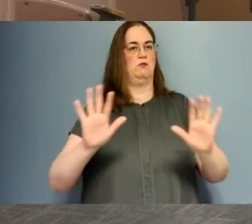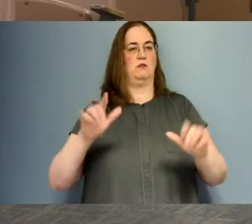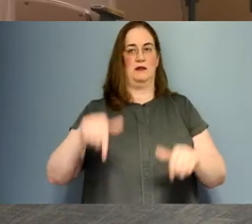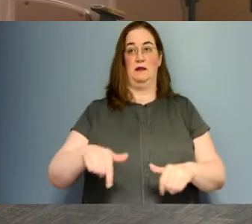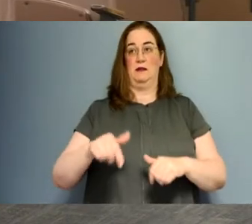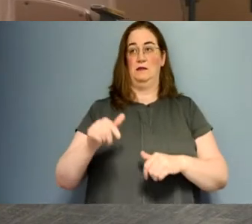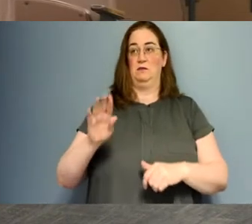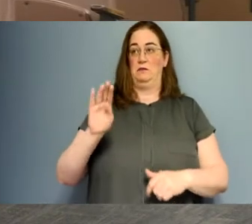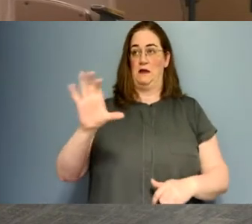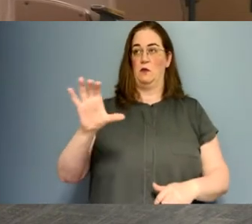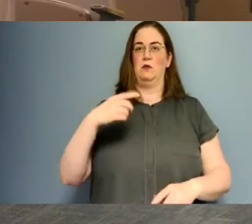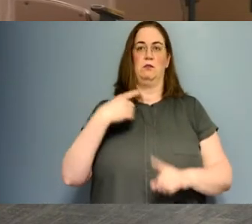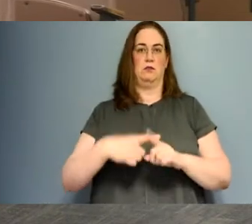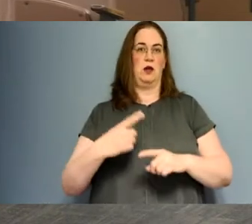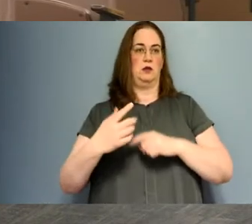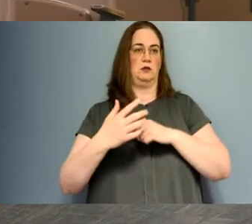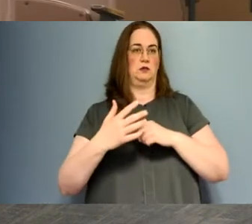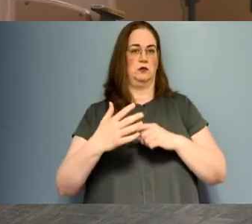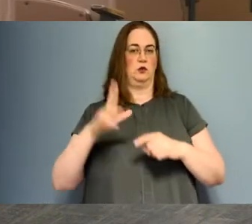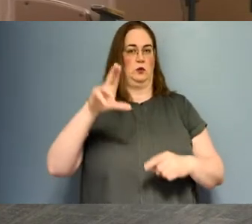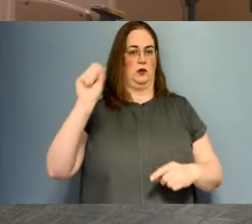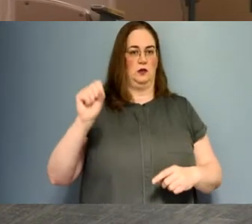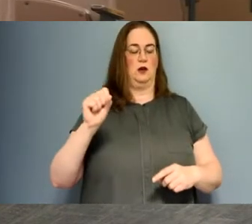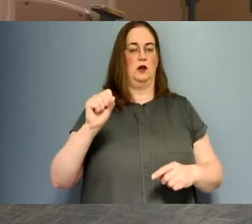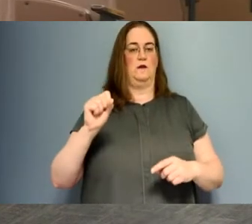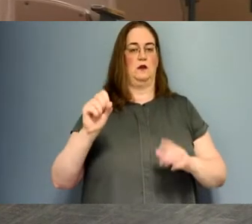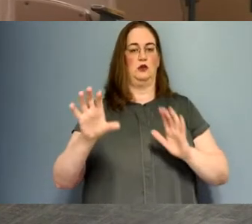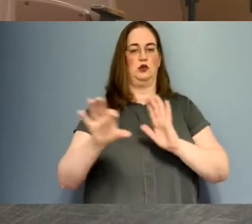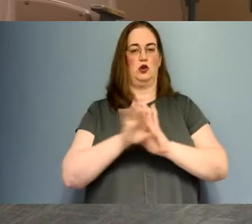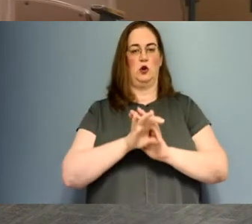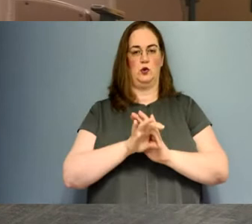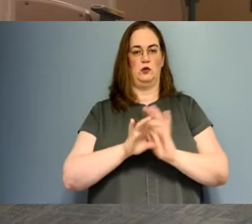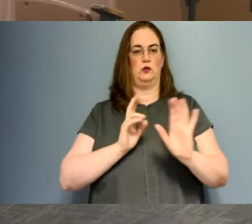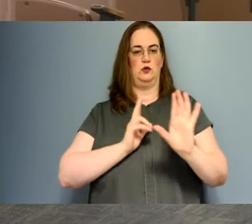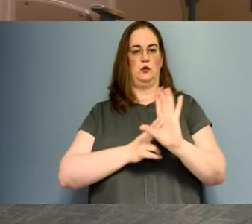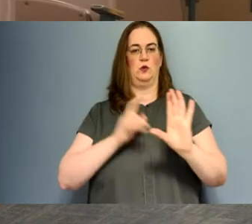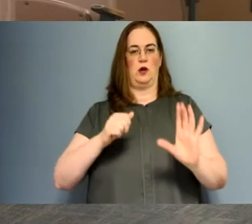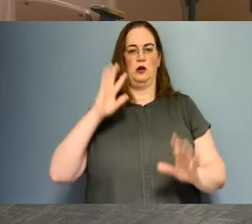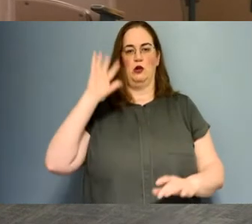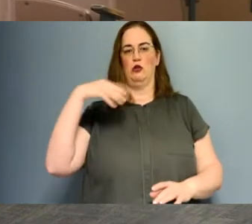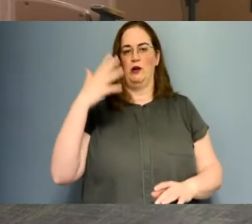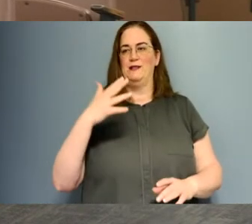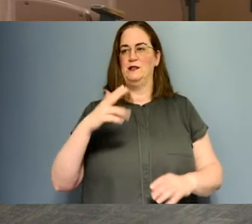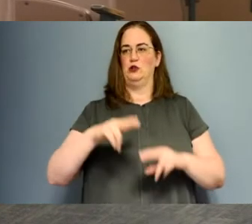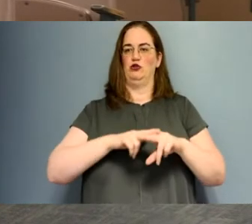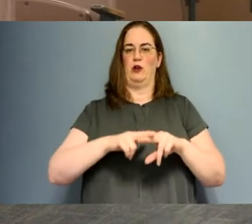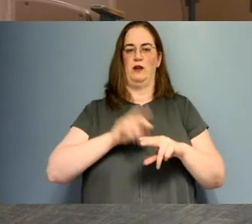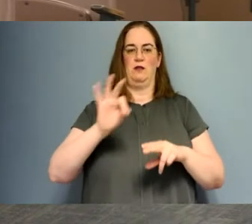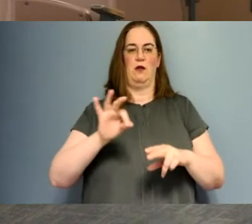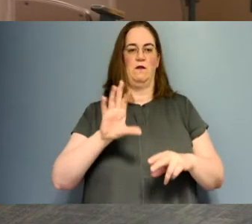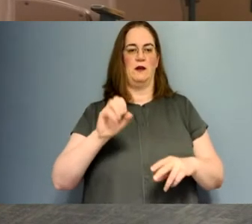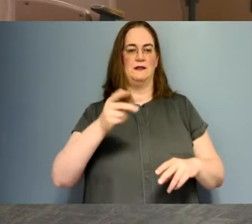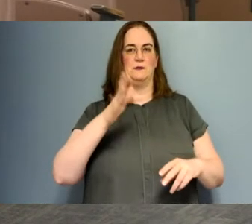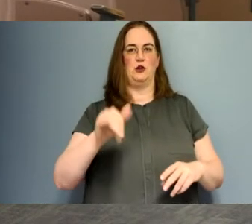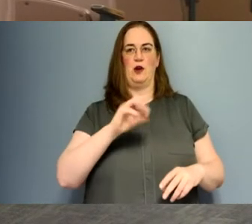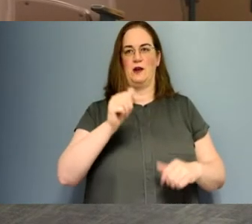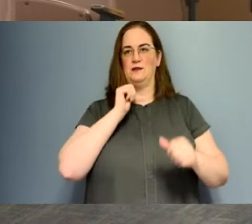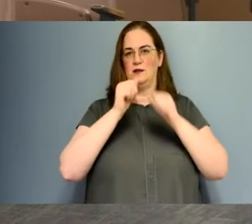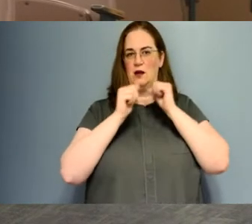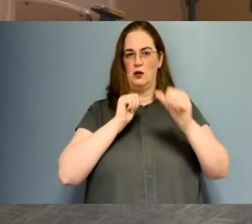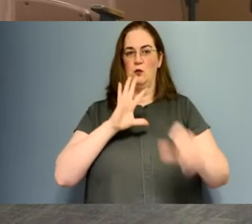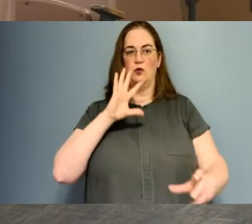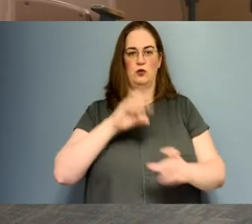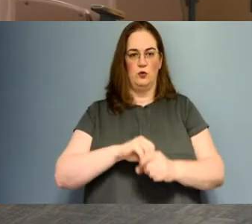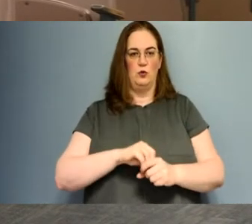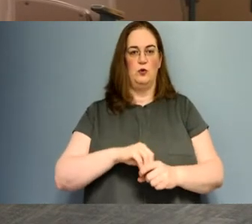but the country, who have chosen to board what I call the crazy train of conspiracies and denial, which includes